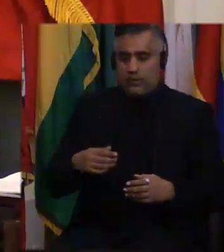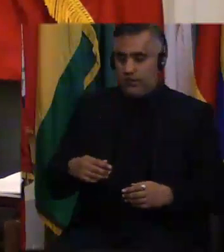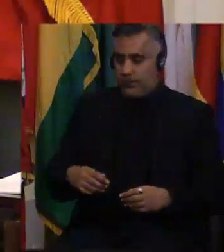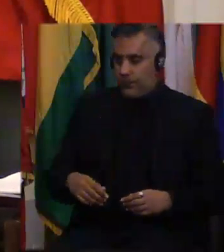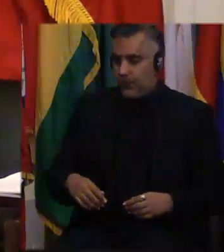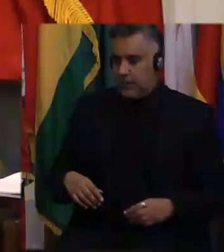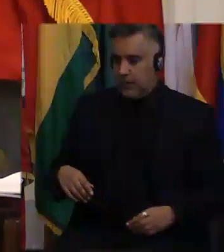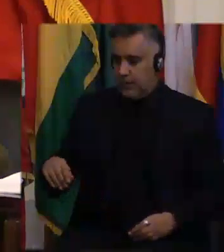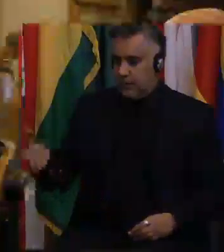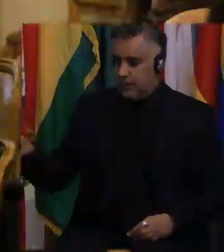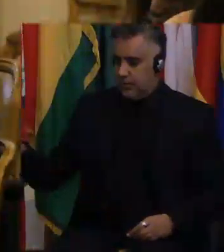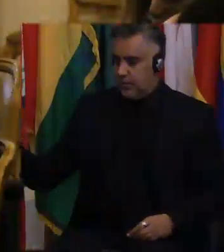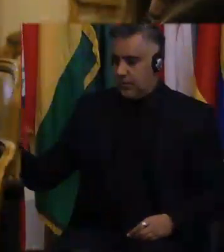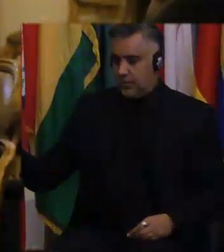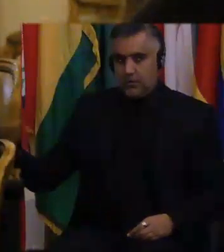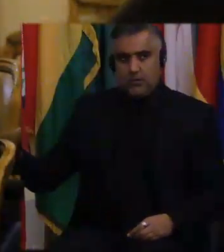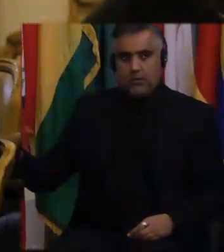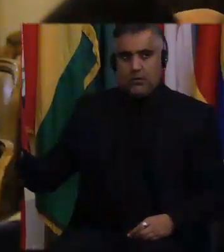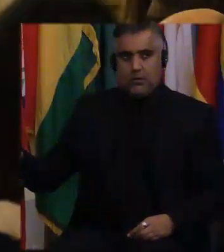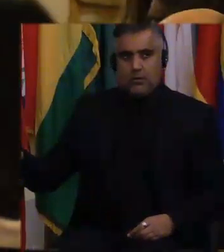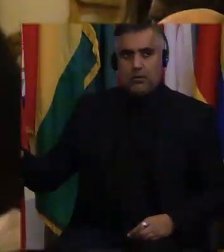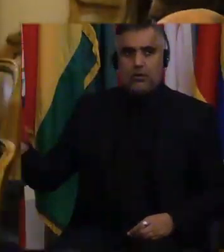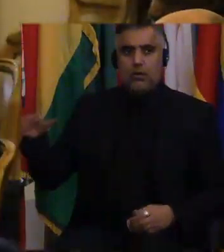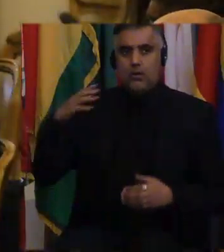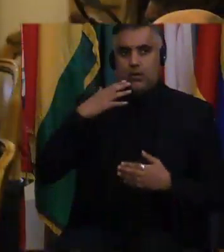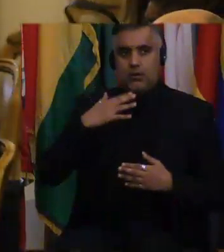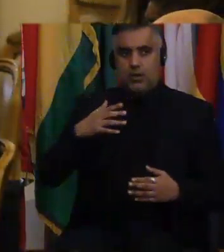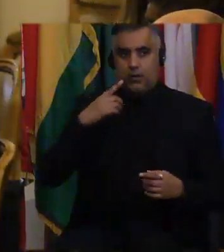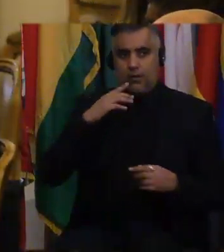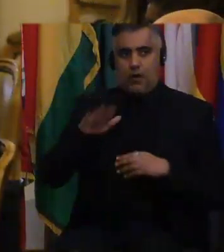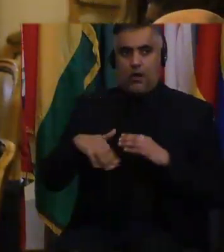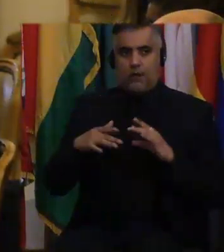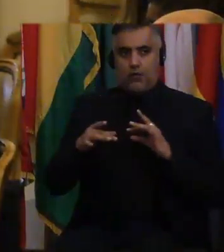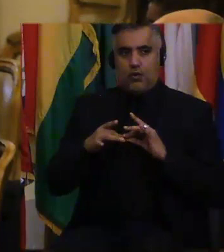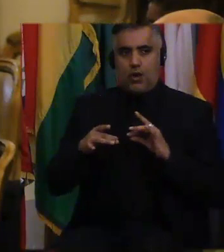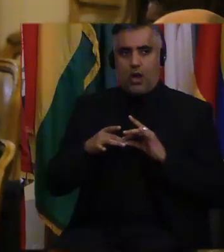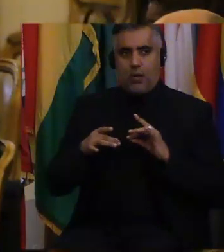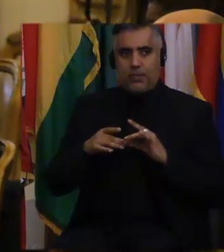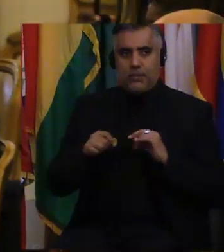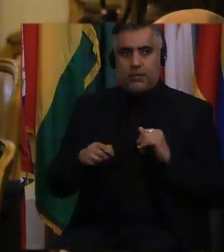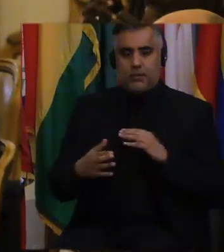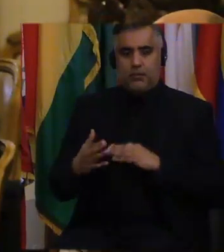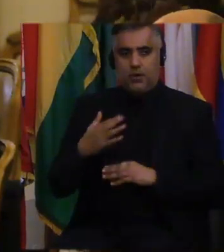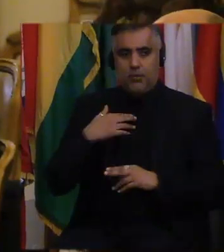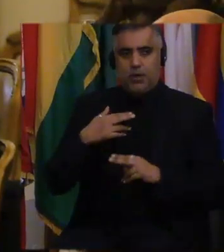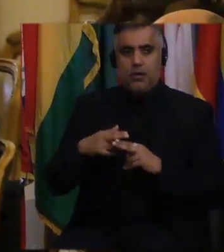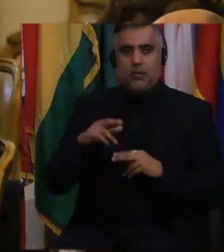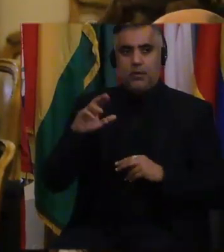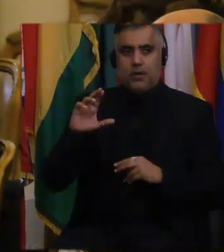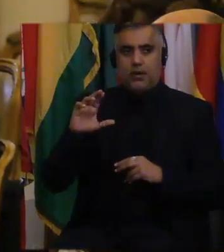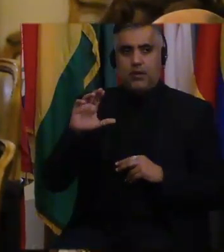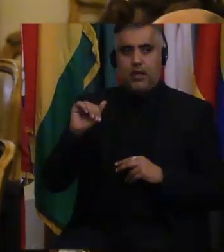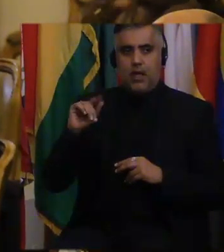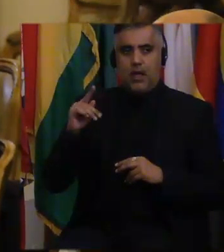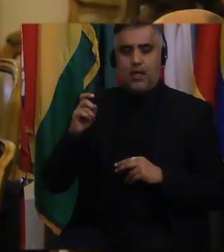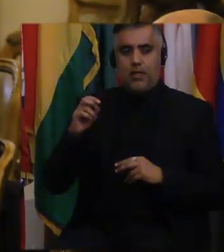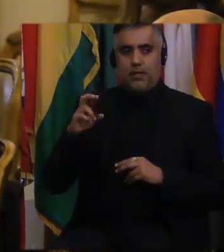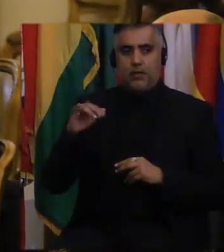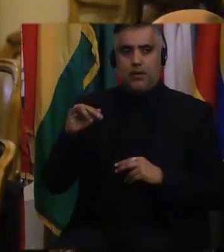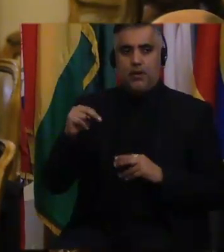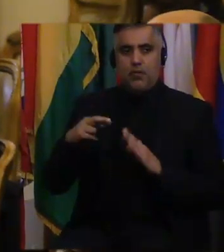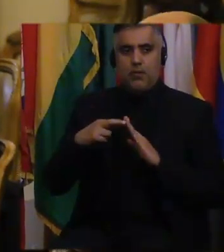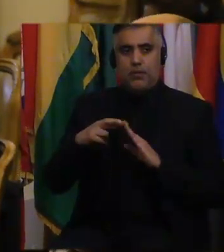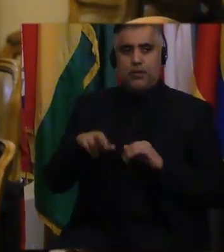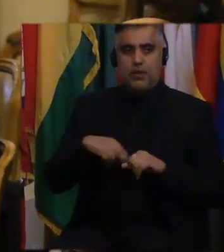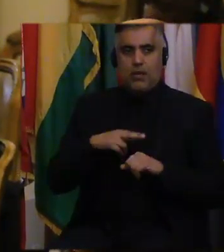please. Good morning. Thank you for the work you do and for all the comments this morning. My name is Catherine Conway, and I am a representative